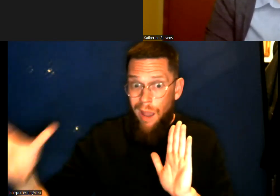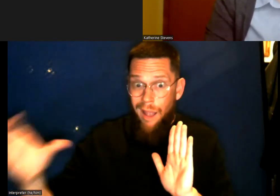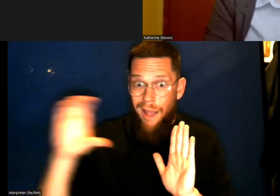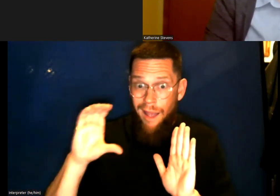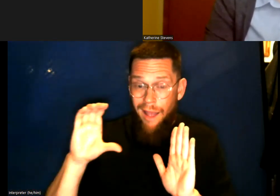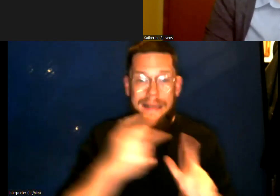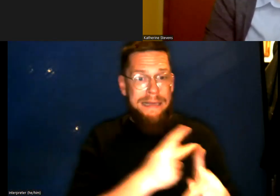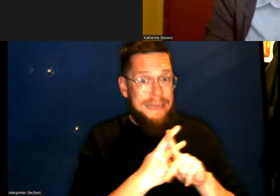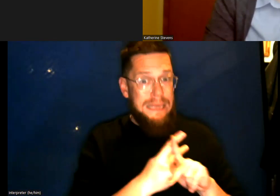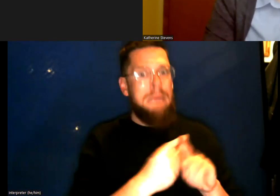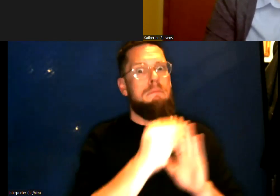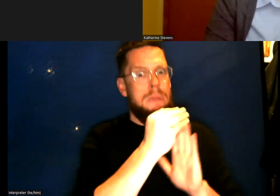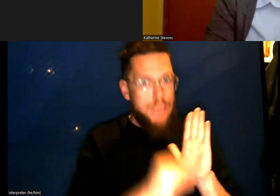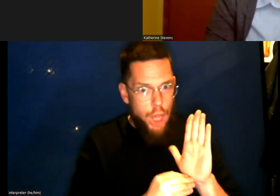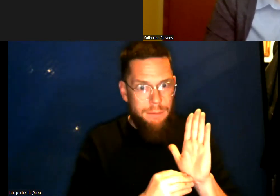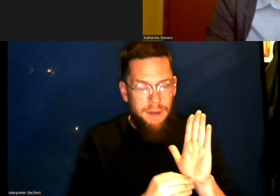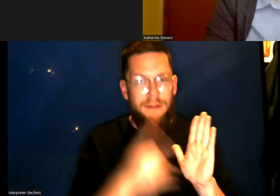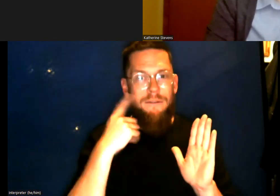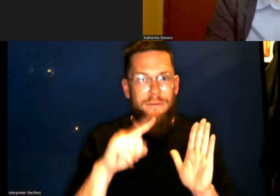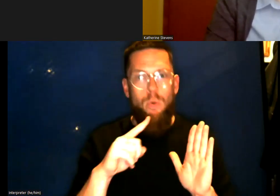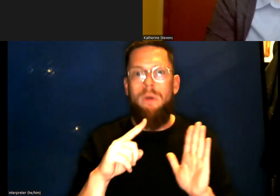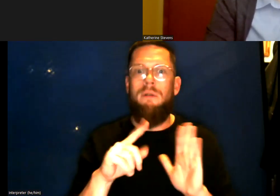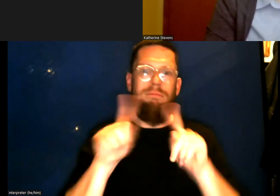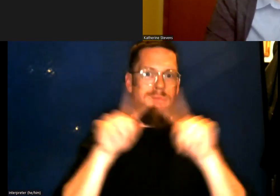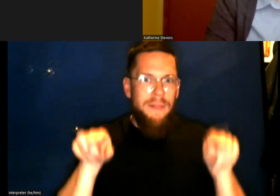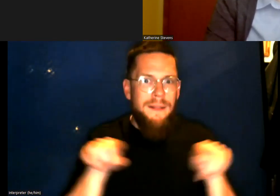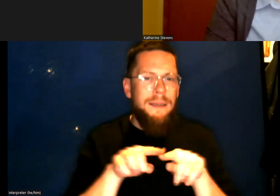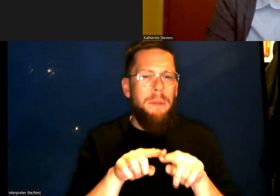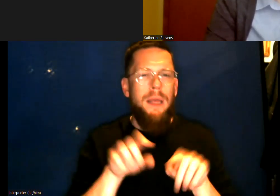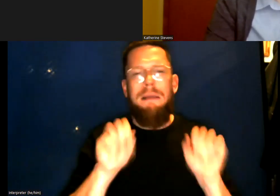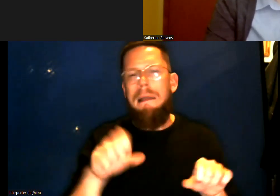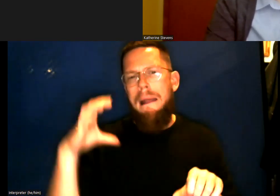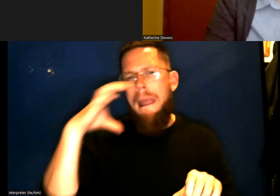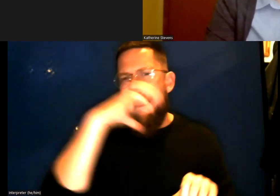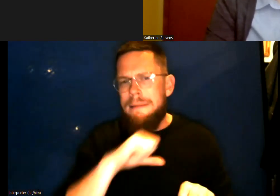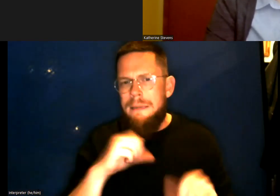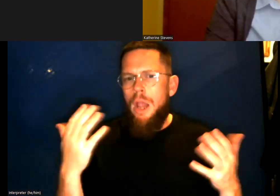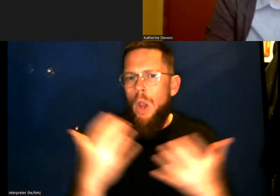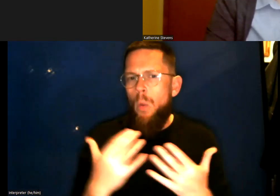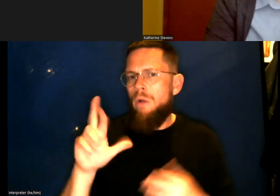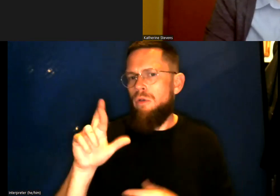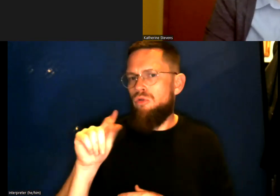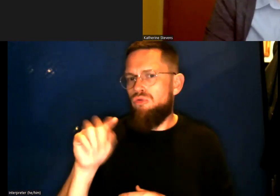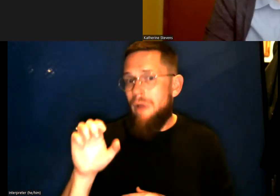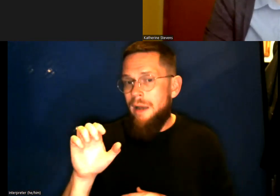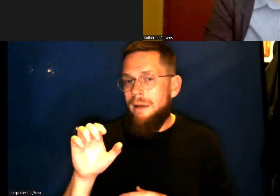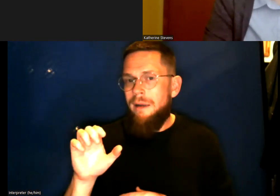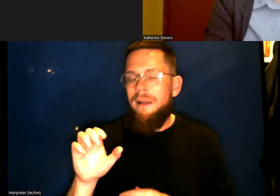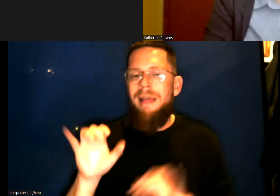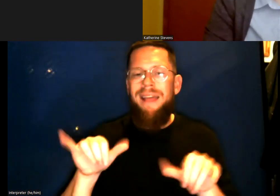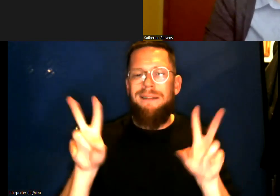documents. And so for the budget template, estimate, you know, what that rate will be and enter it in the template as a